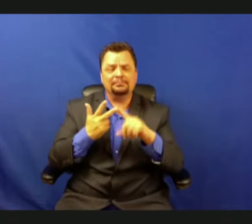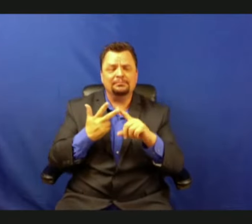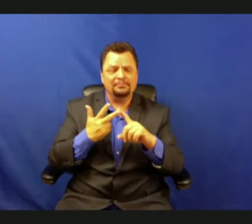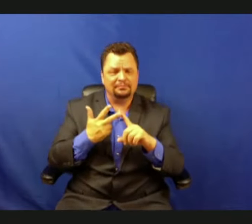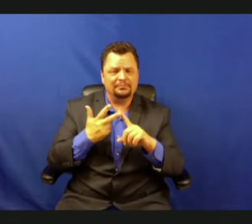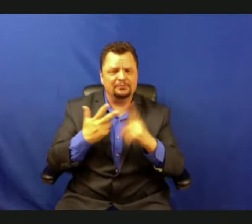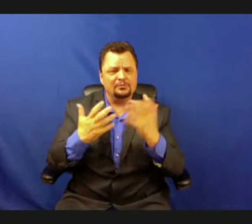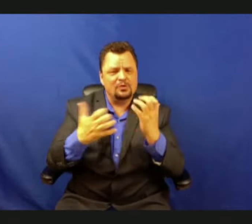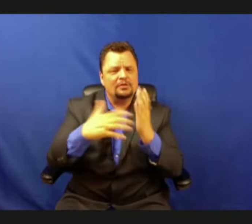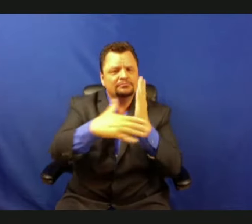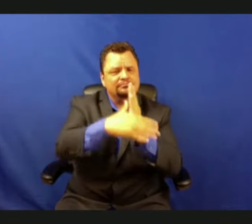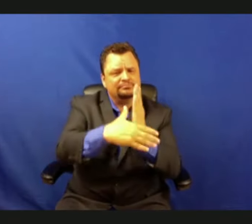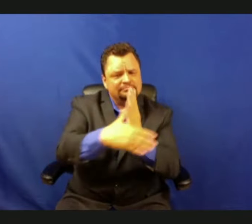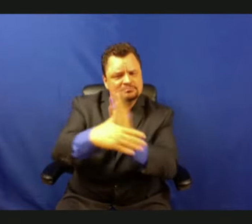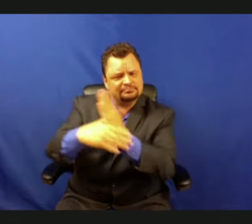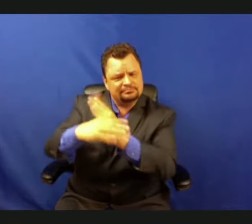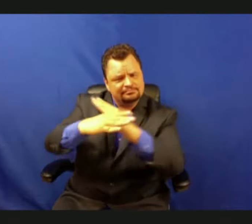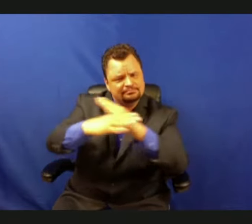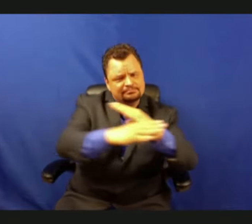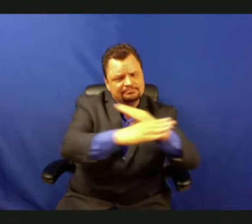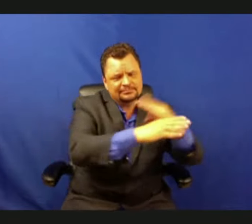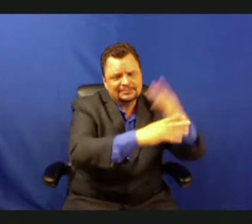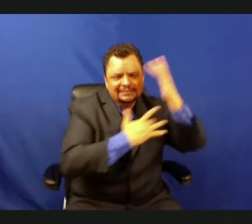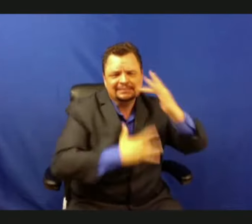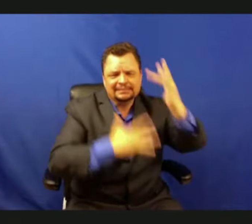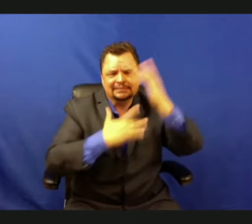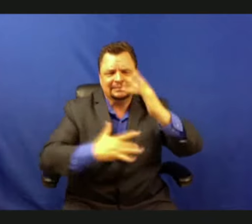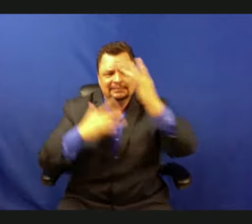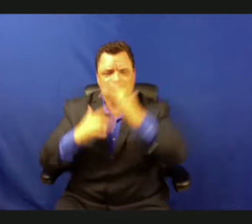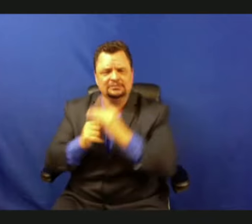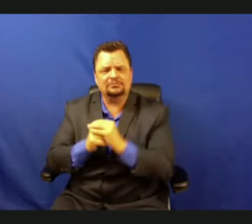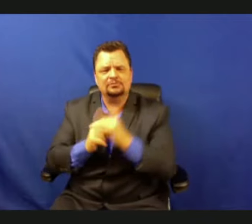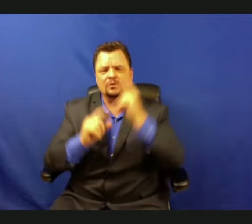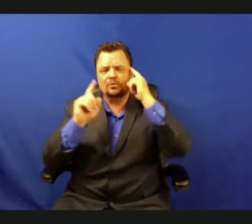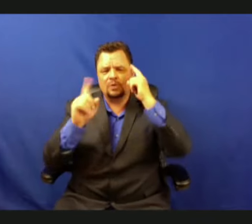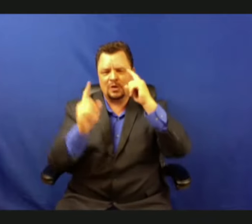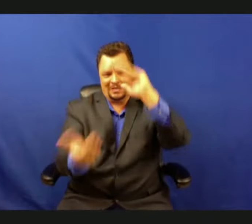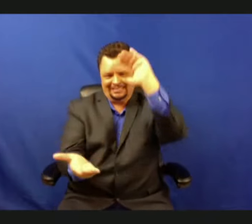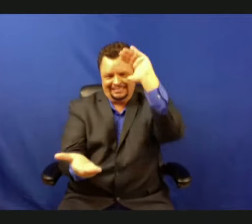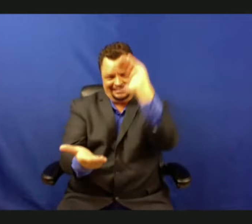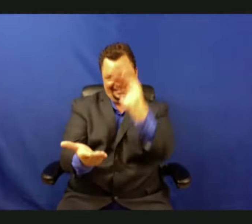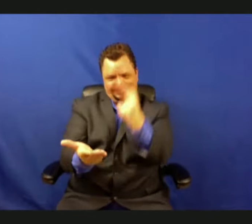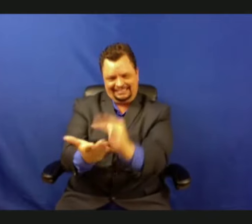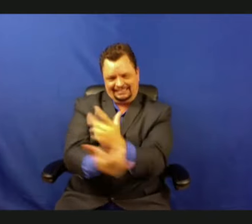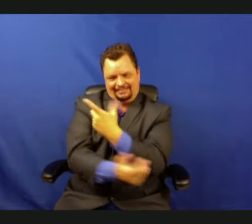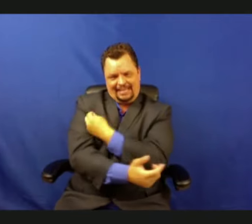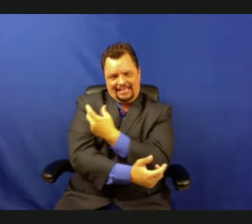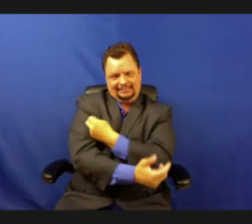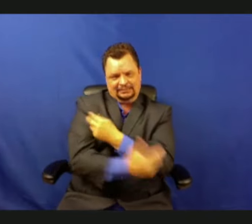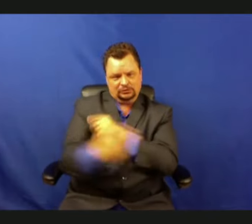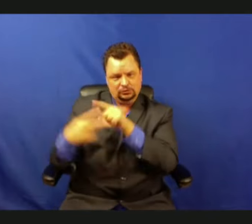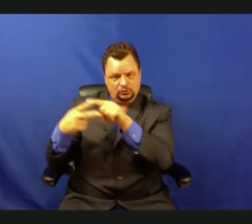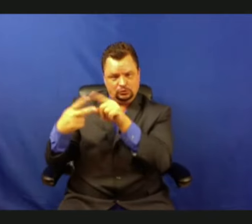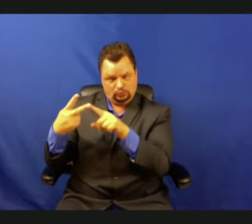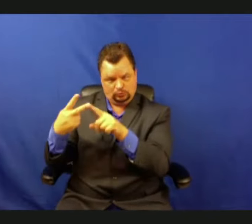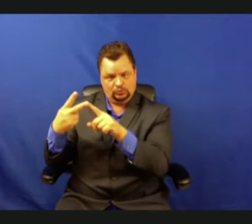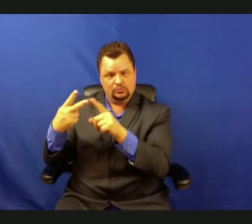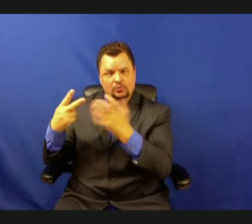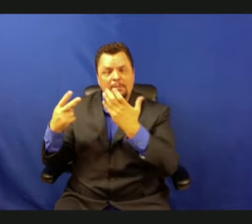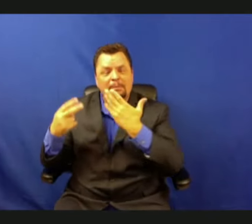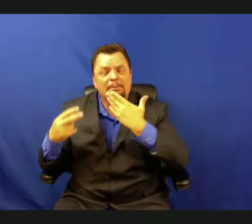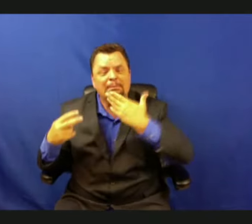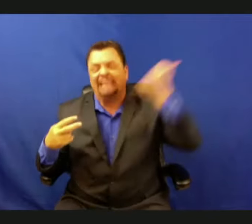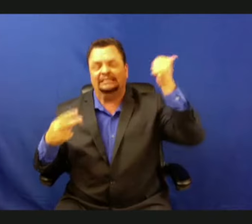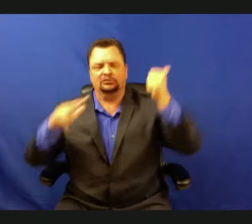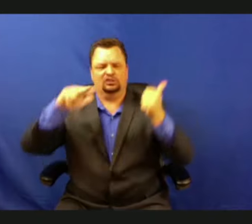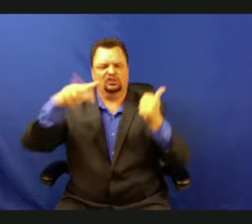much lower percentage with two vaccines, but an even lower percentage with the booster vaccine. So I'm thrilled that the Biden administration is still on track